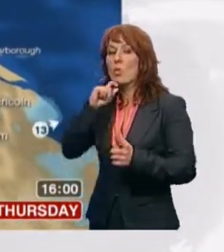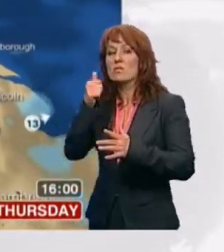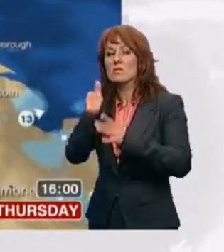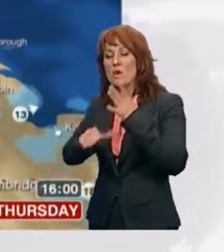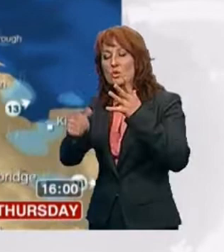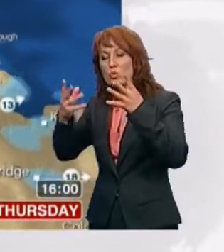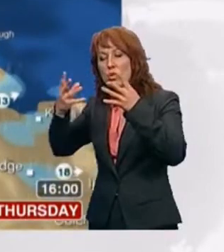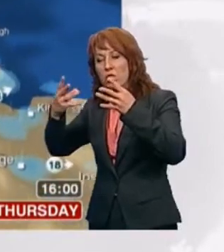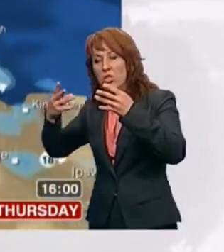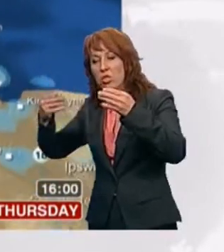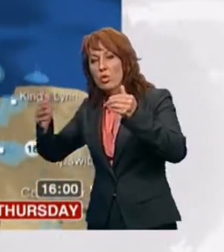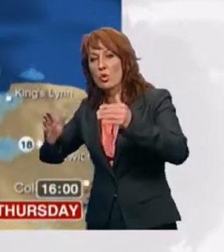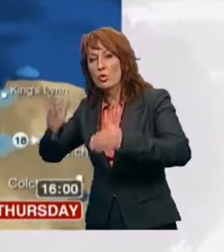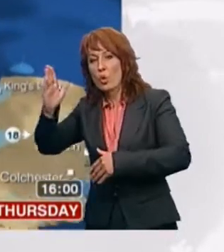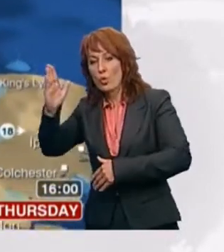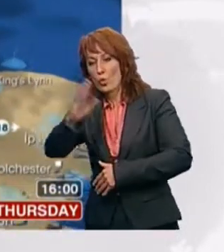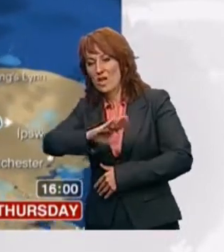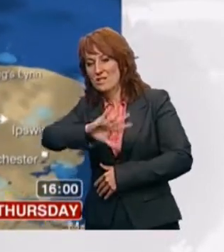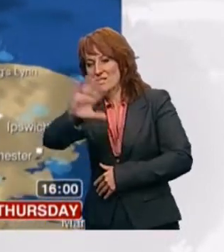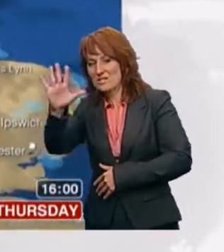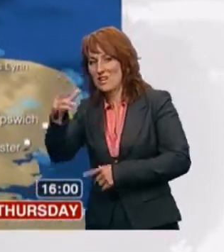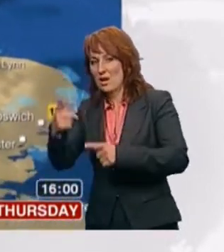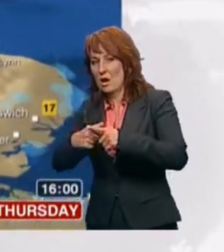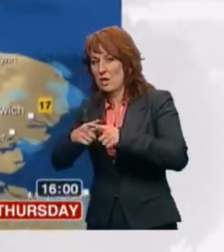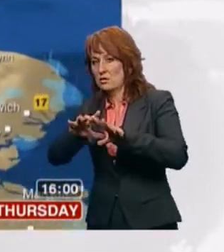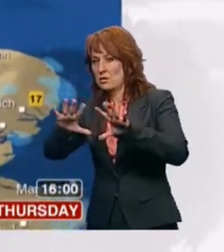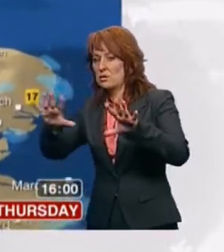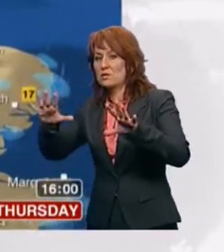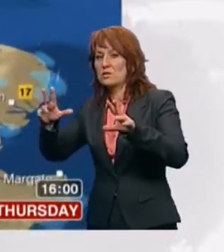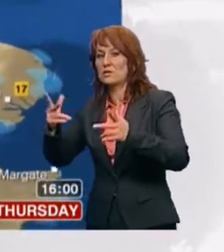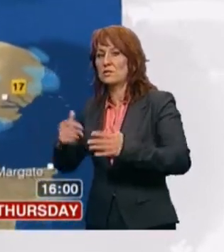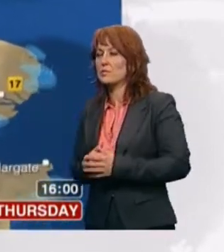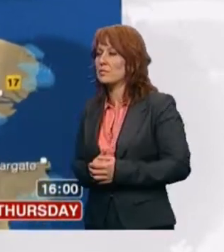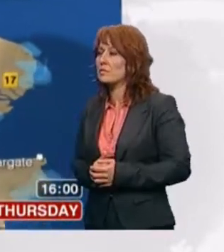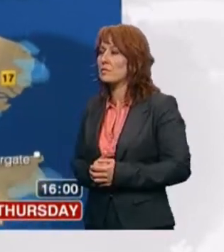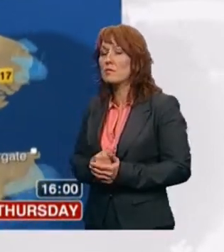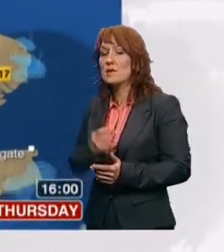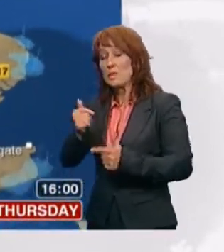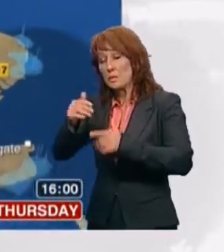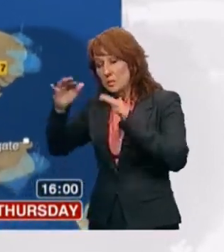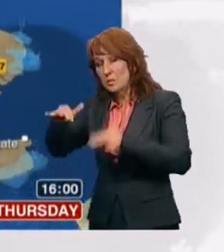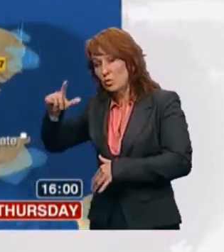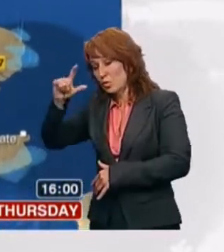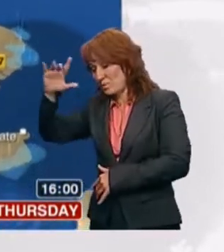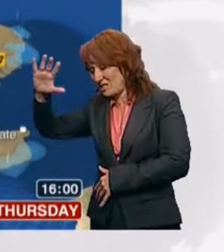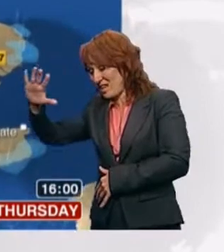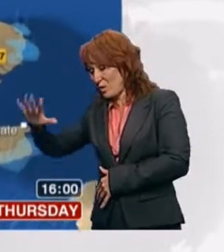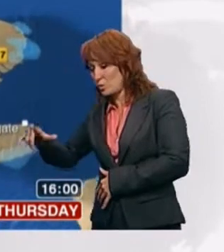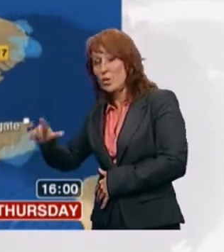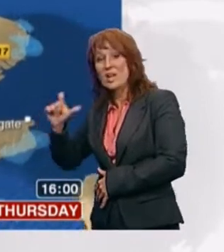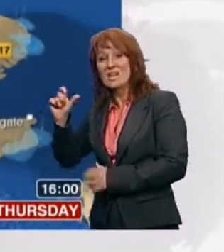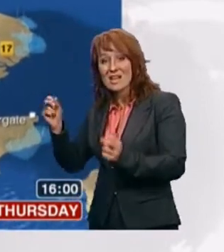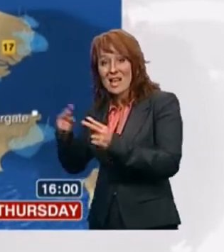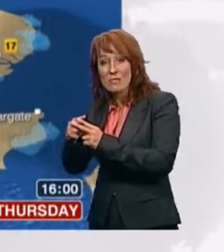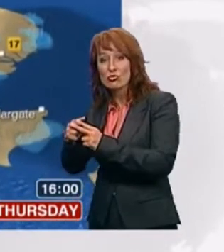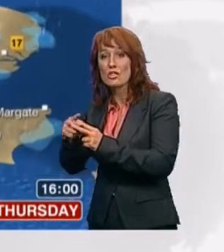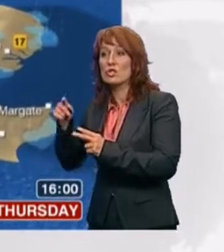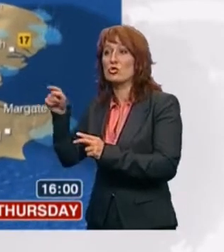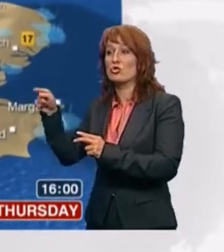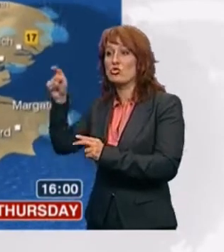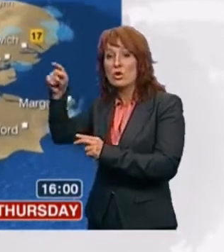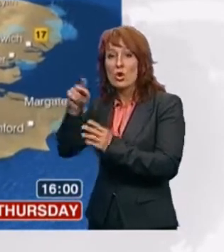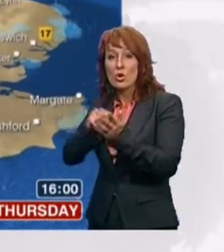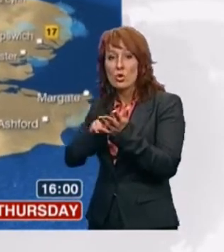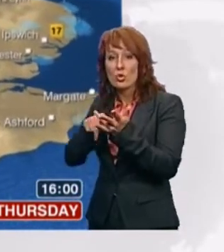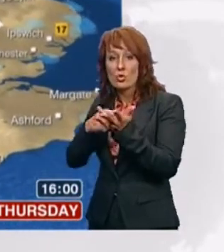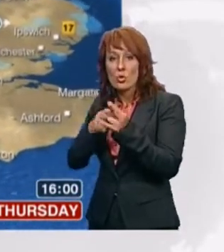from northwest England, so fewer and further between, if you like. But some of those hefty downpours all the way down to, say, Cambridgeshire, into Norfolk. To the south of that, though,